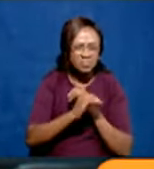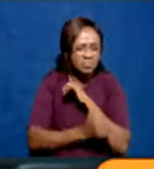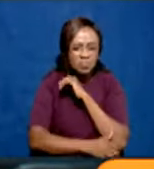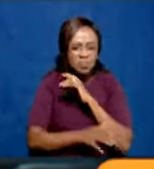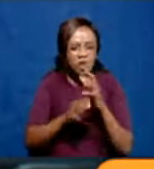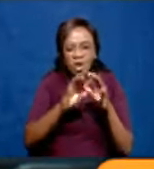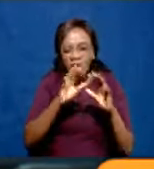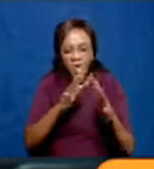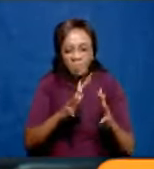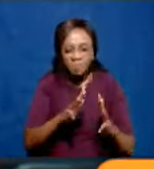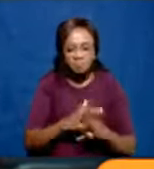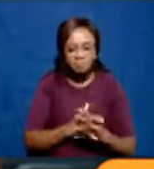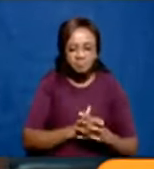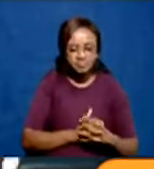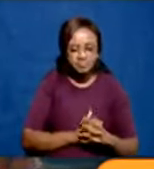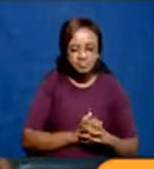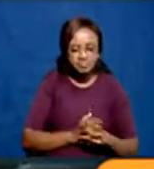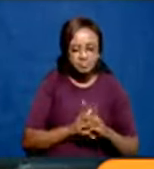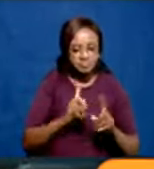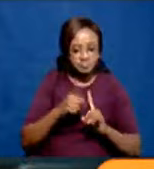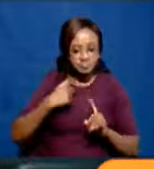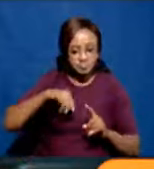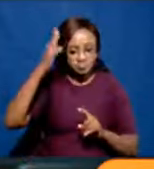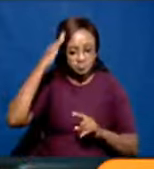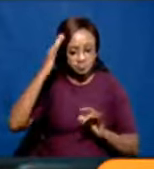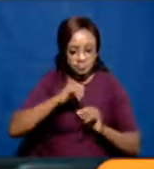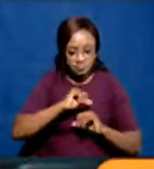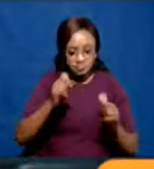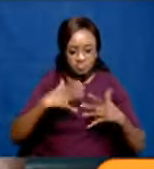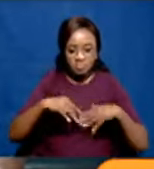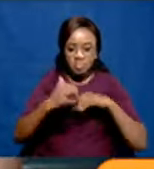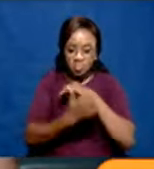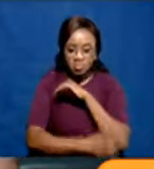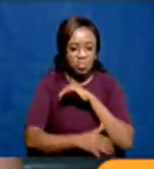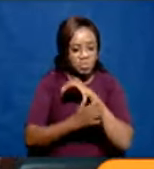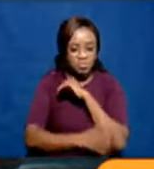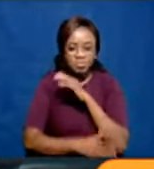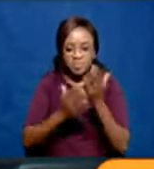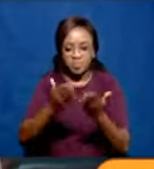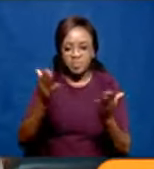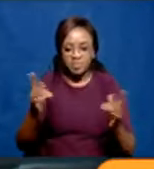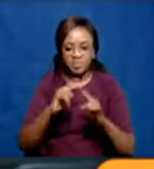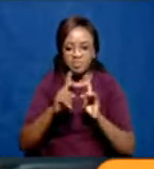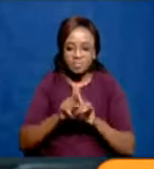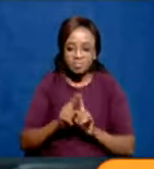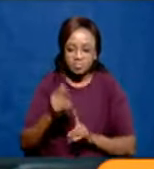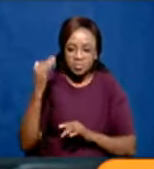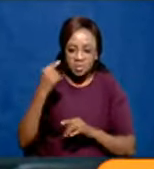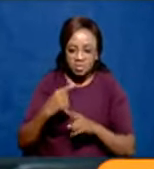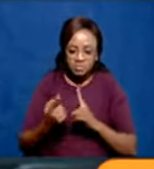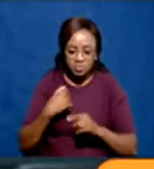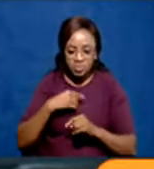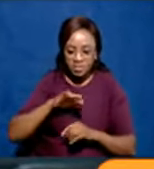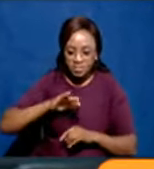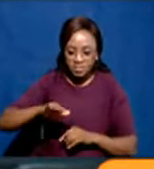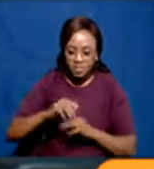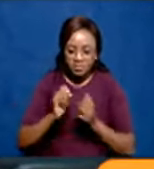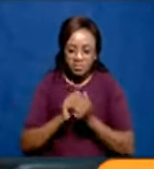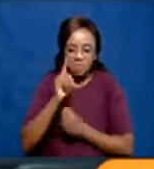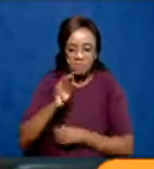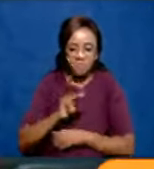instrument. Yet we know, even if you look at the NHIF, the expense for last year, there was a balance of 11 billion.